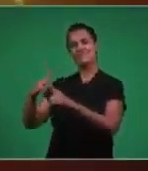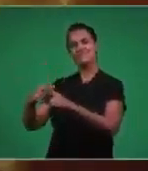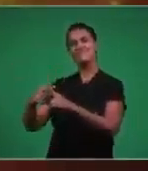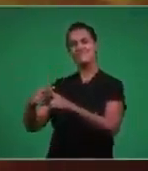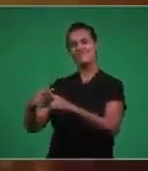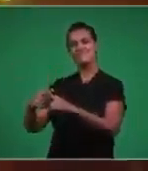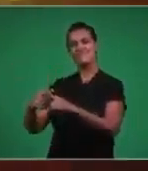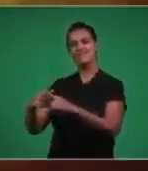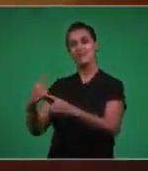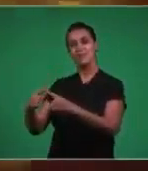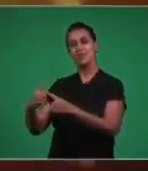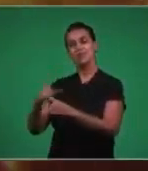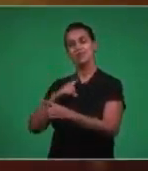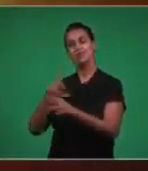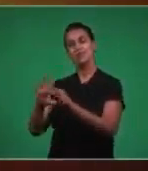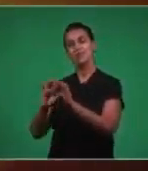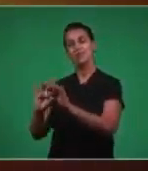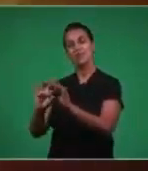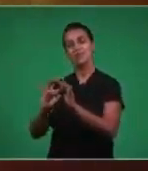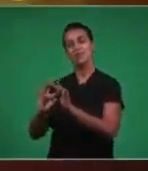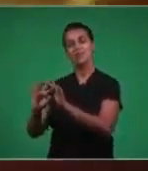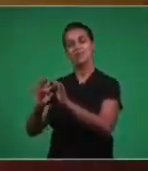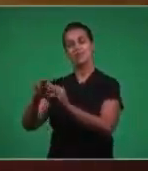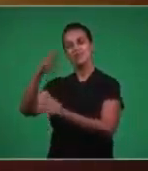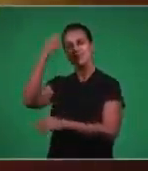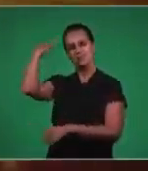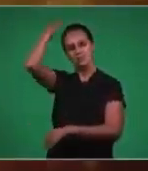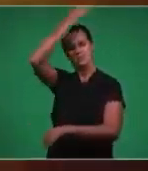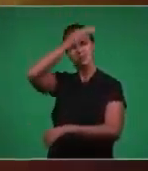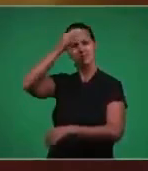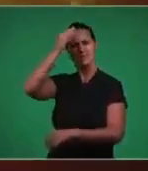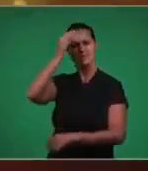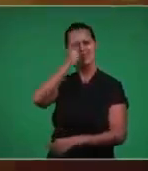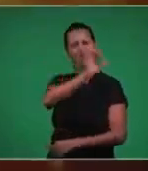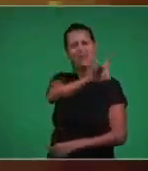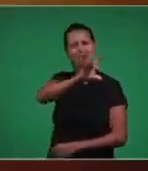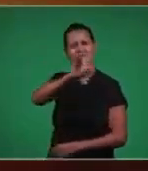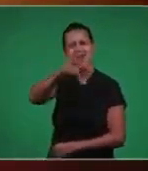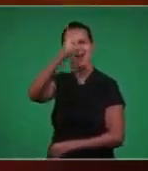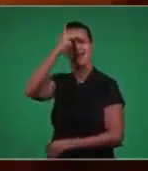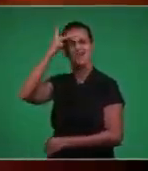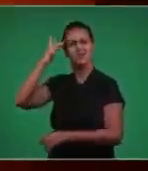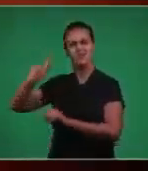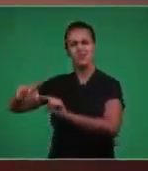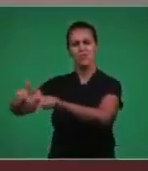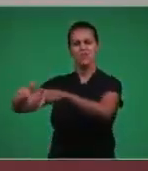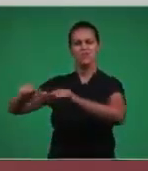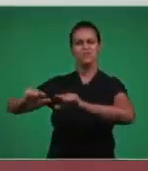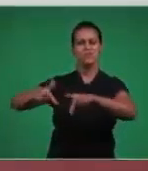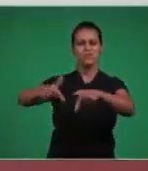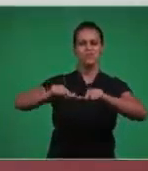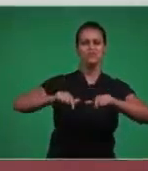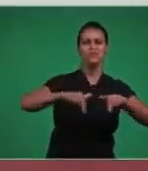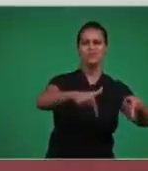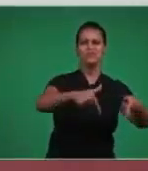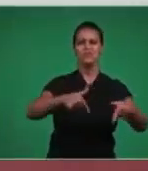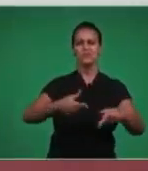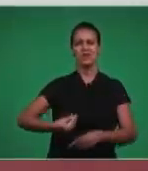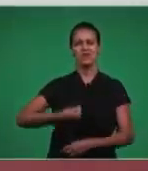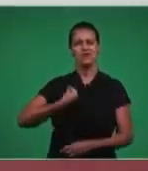fellowship, because the Holy Spirit also is able to reach each one of us, and at every moment He brings life and